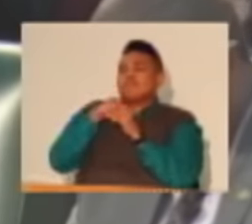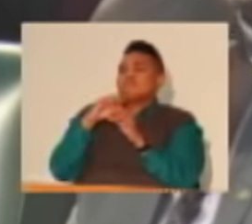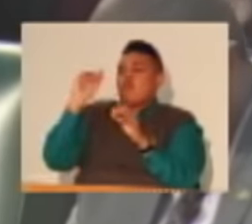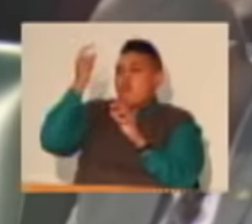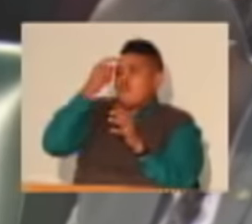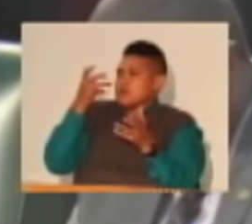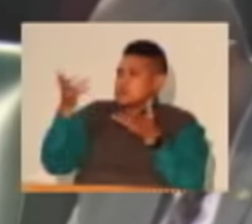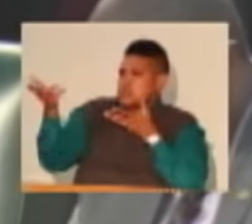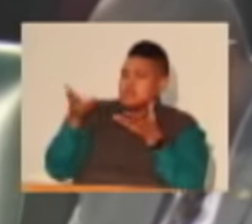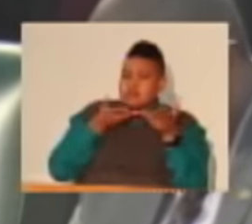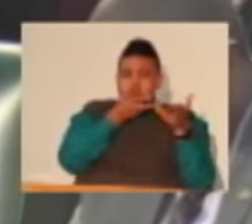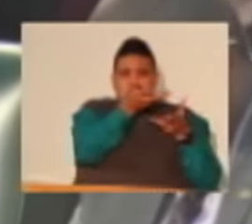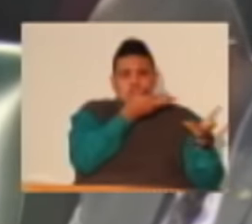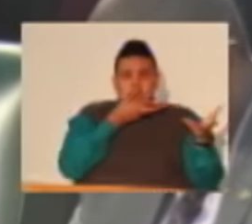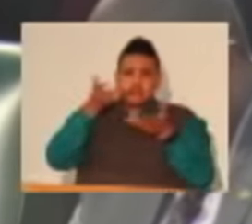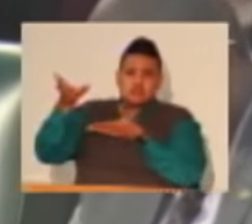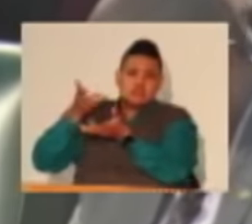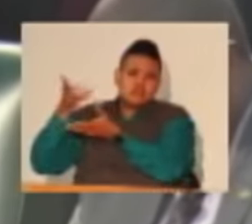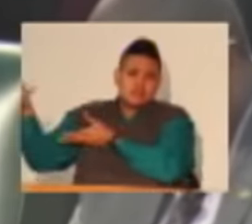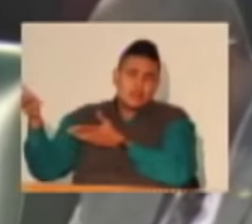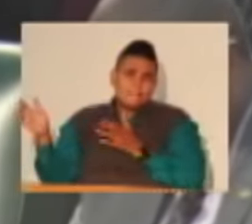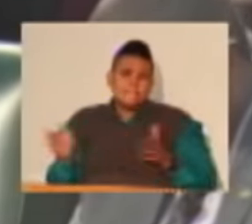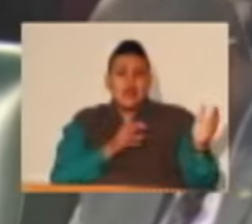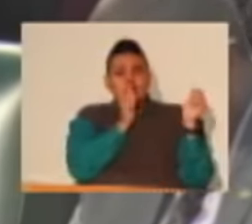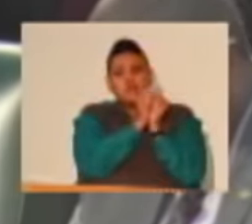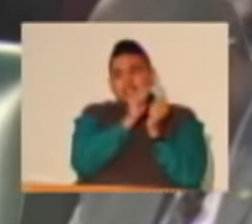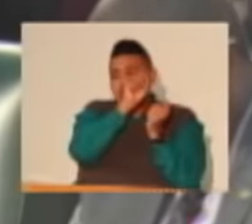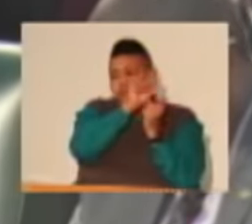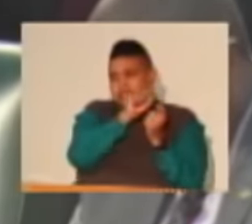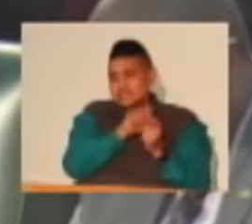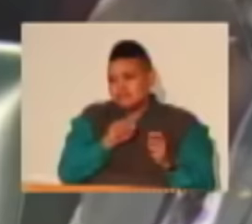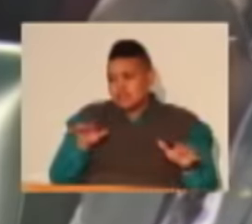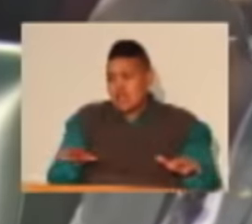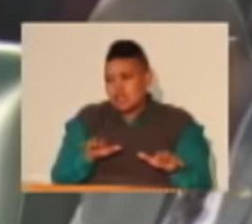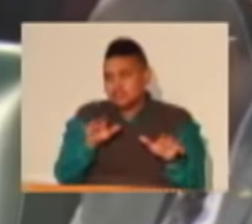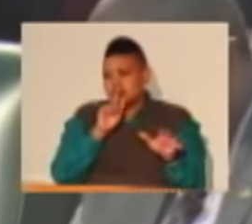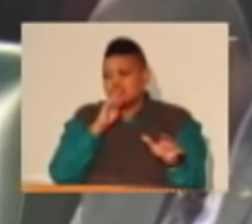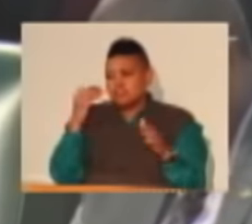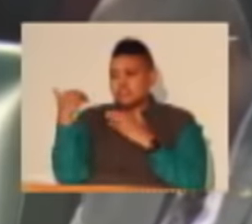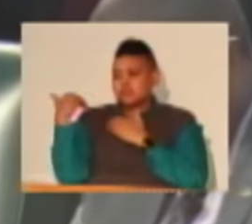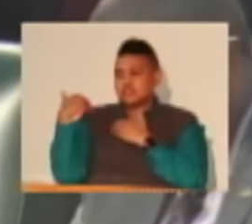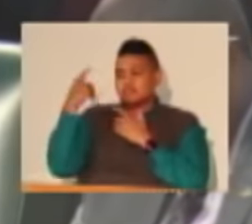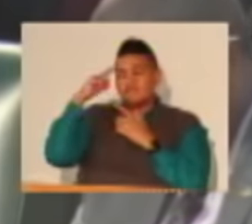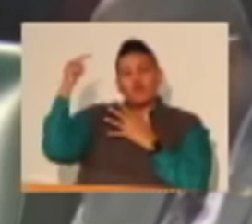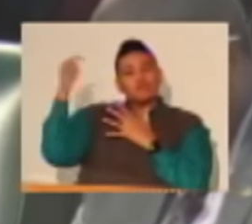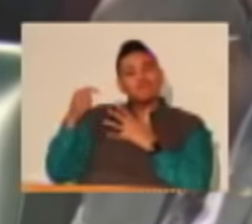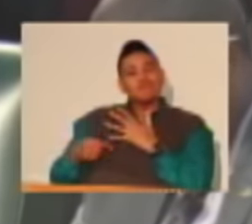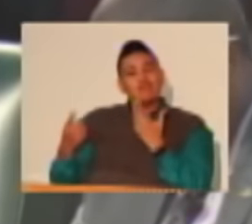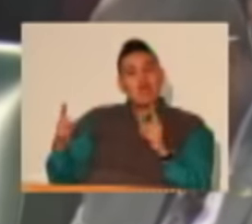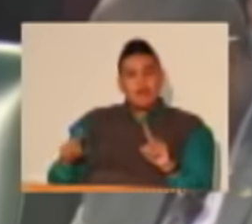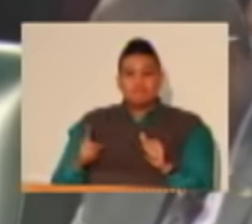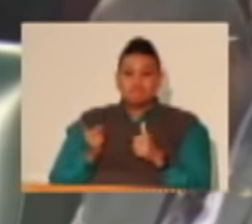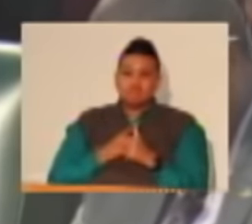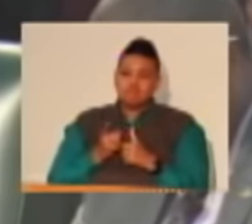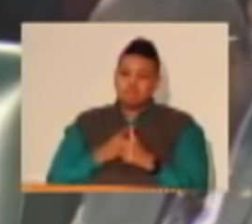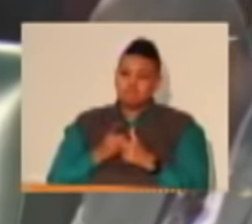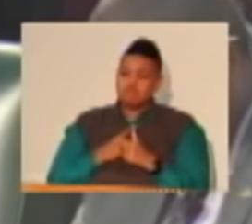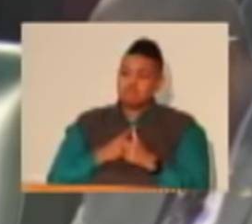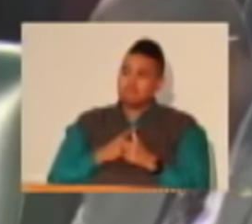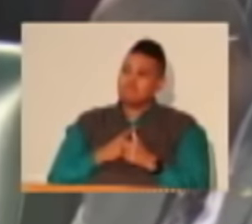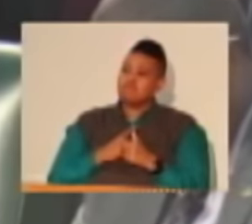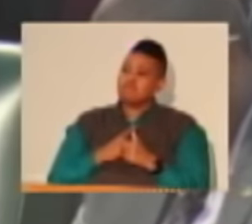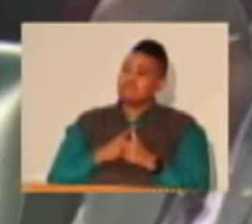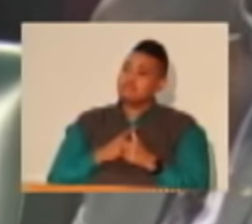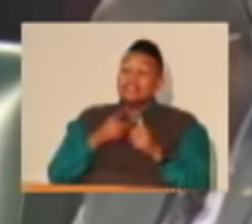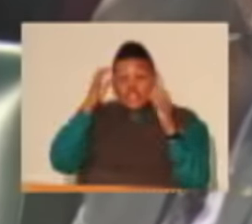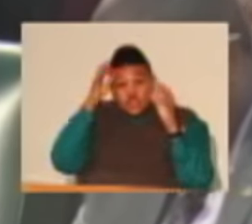of representatives from the Education, Health and Sport Ministries, will draft an interministerial work plan to deal with several matters.